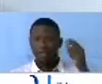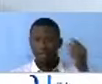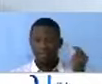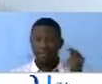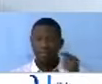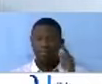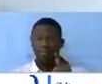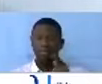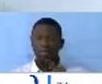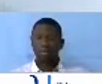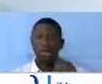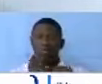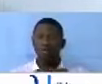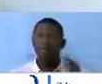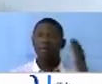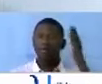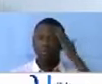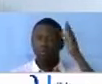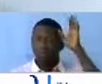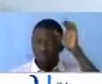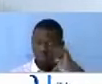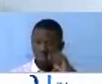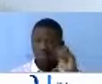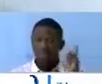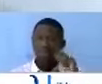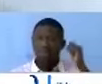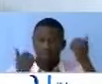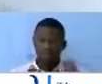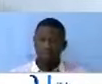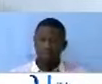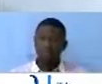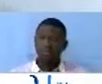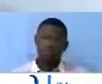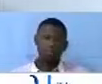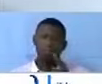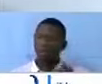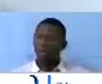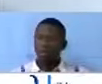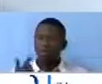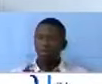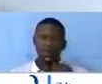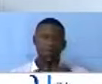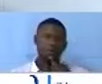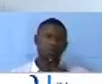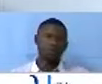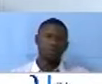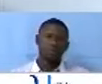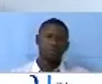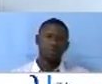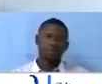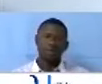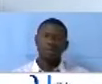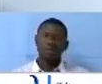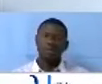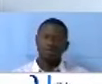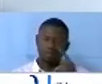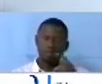after having known what was happening, I was not happy with it. I expressed my